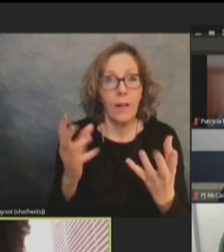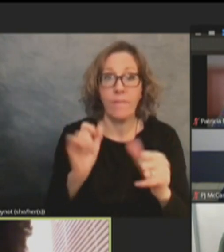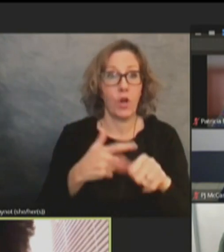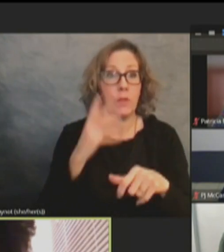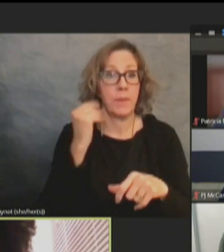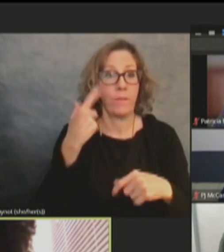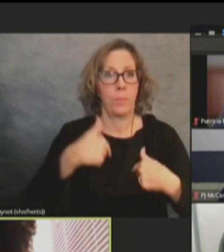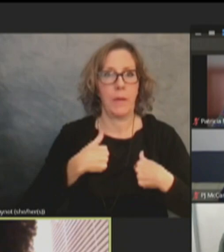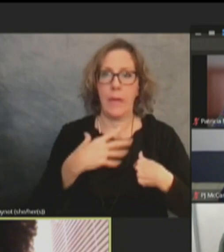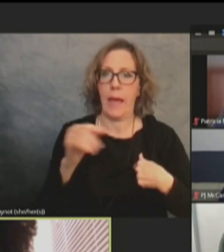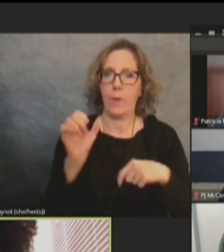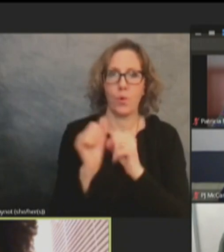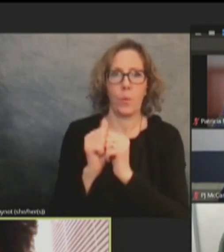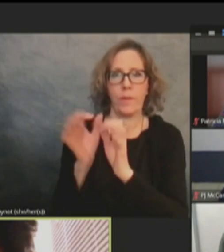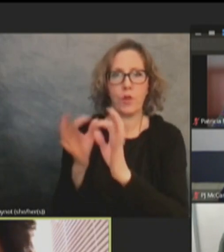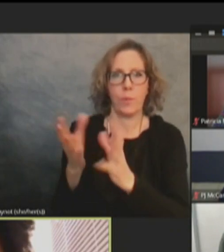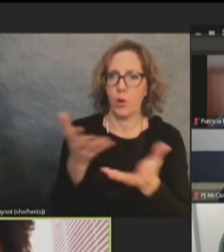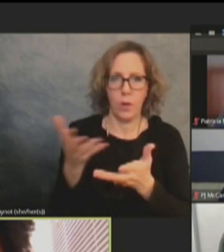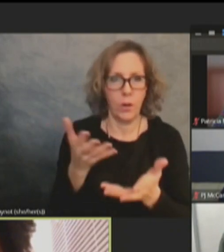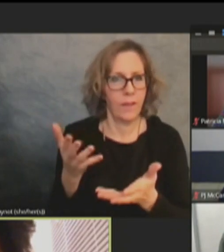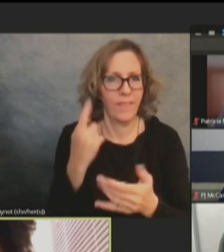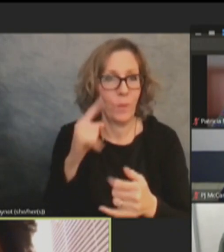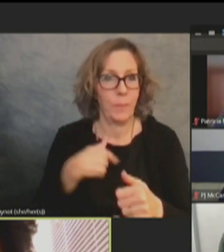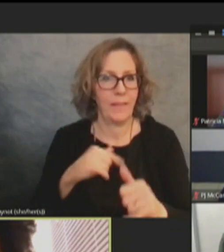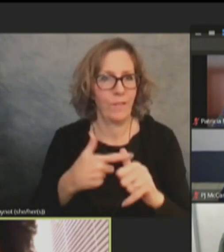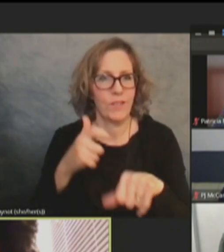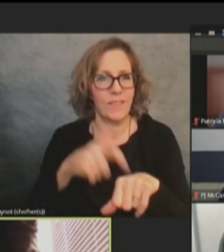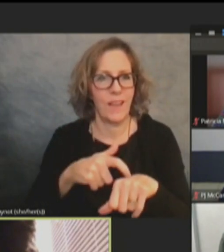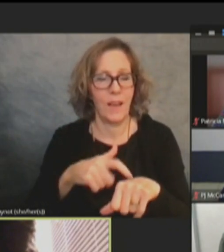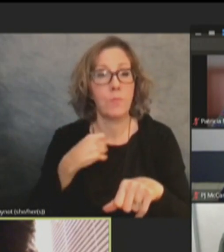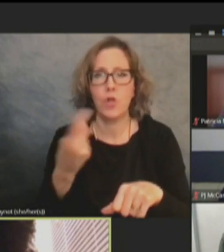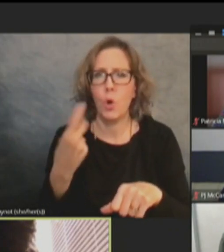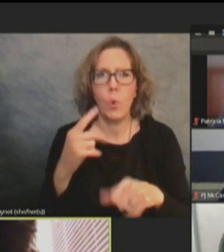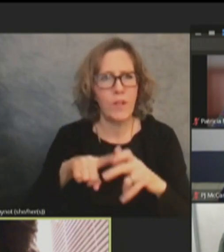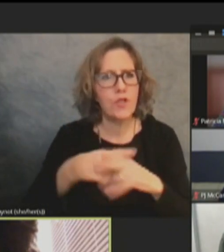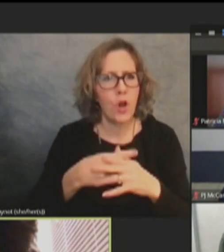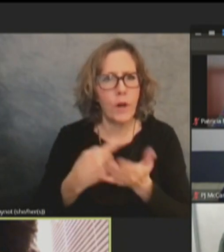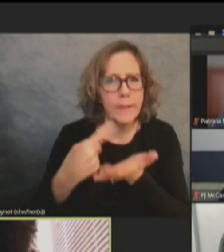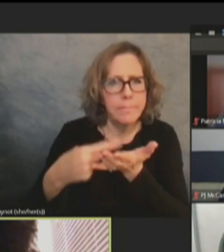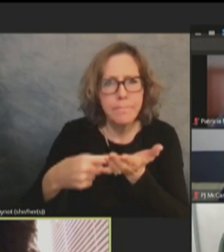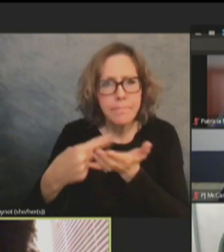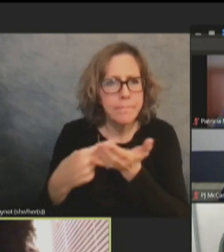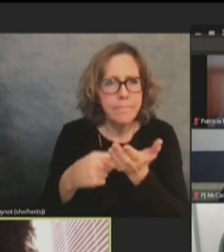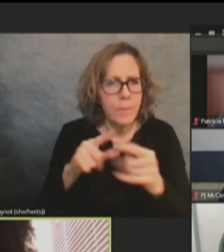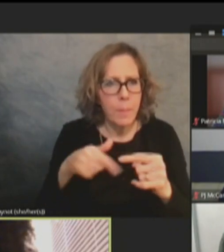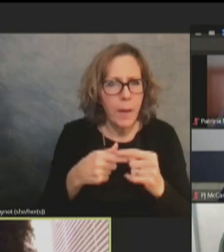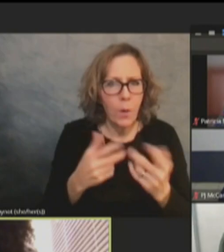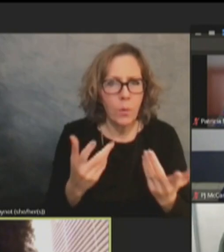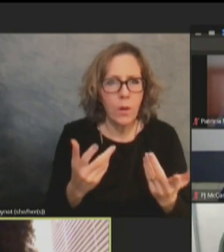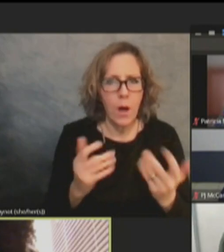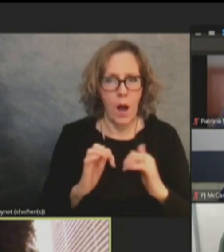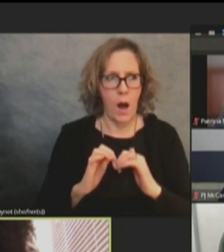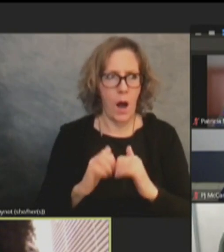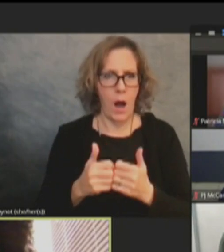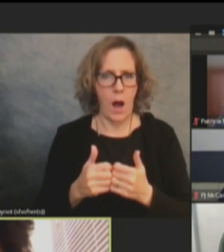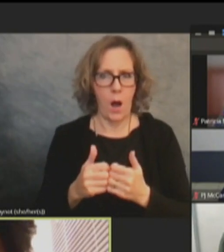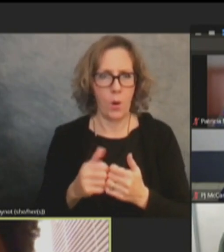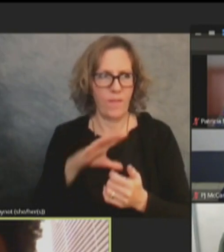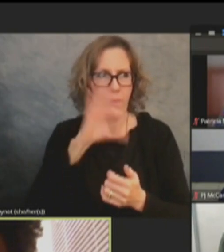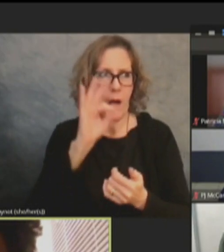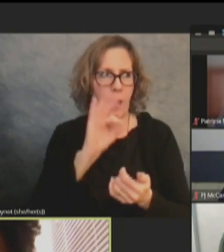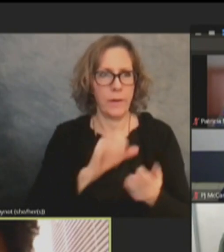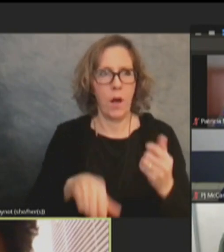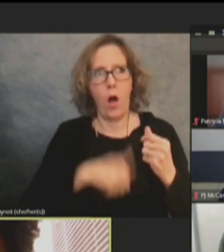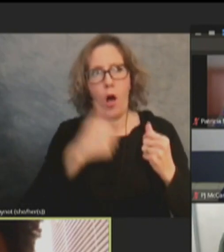an interpreter available. And that was something that we started talking about, right? How to find funding,